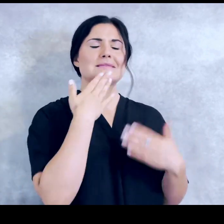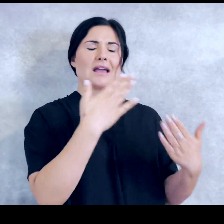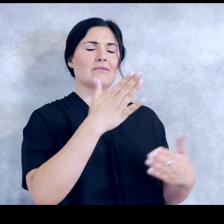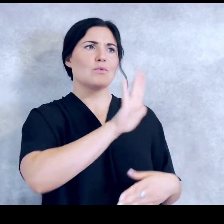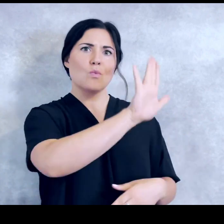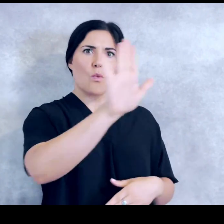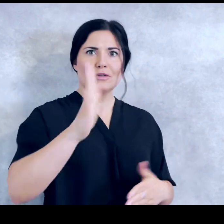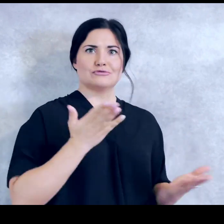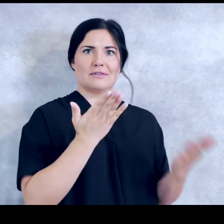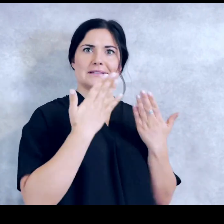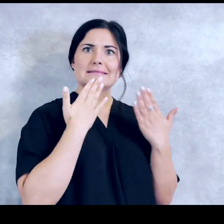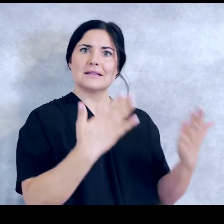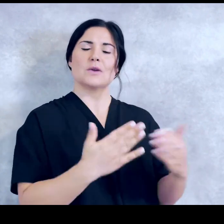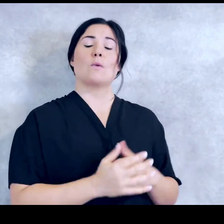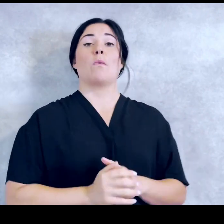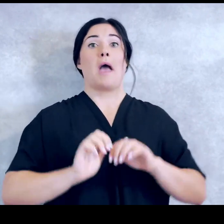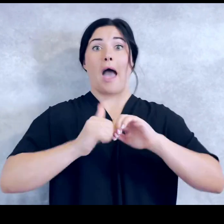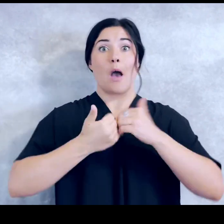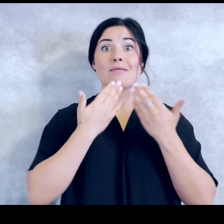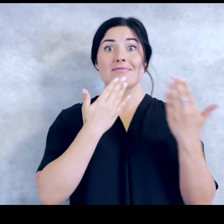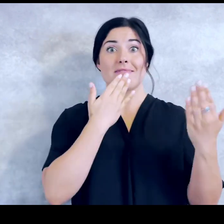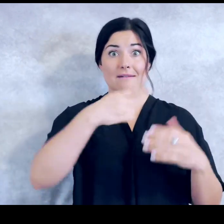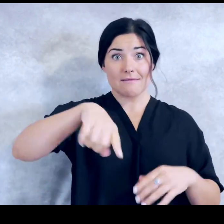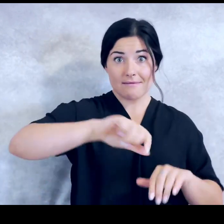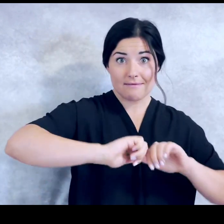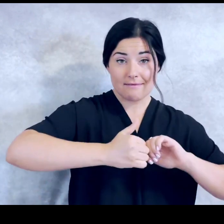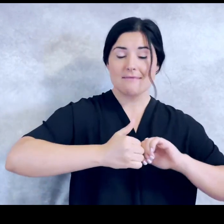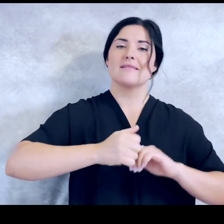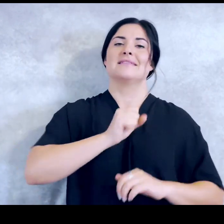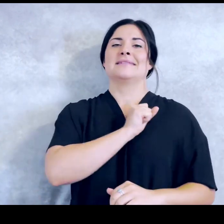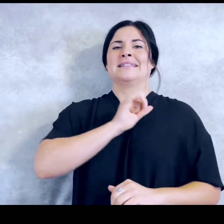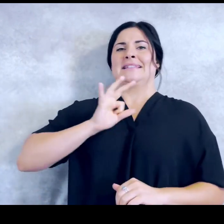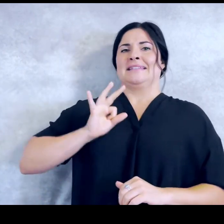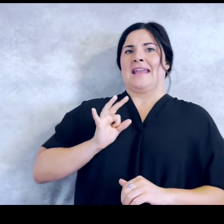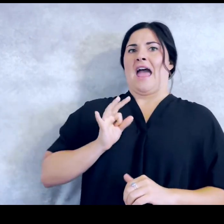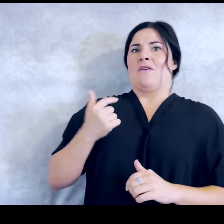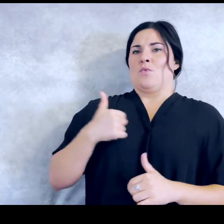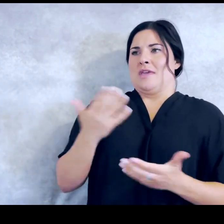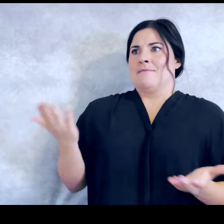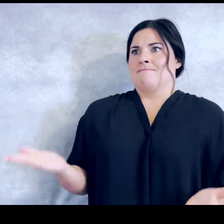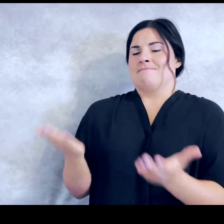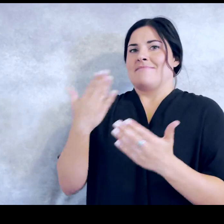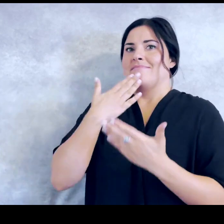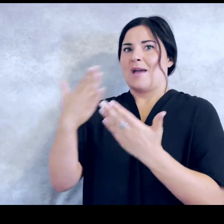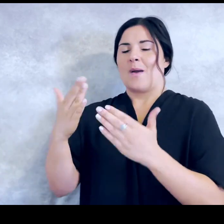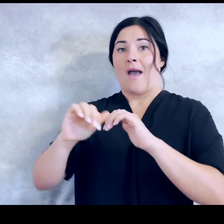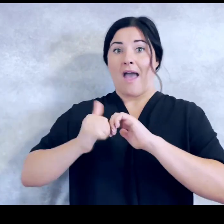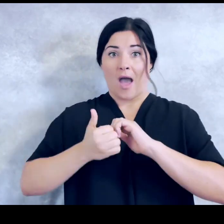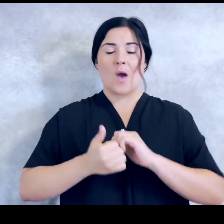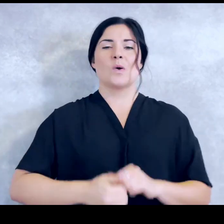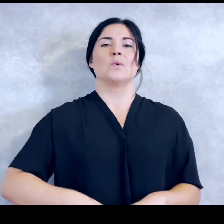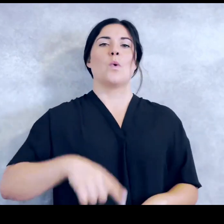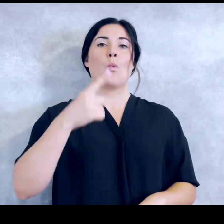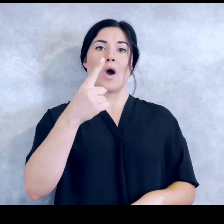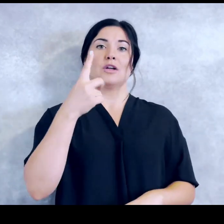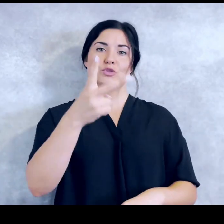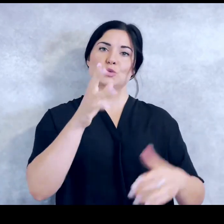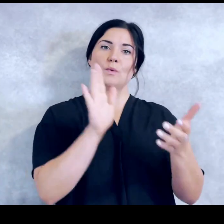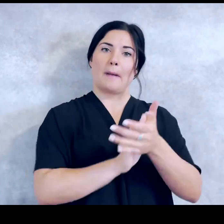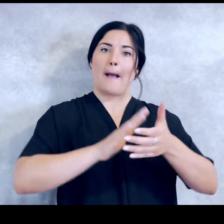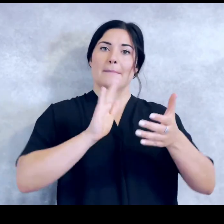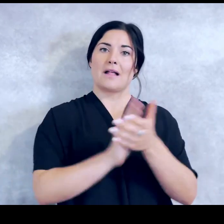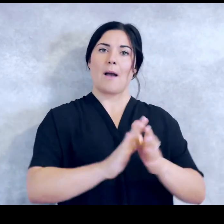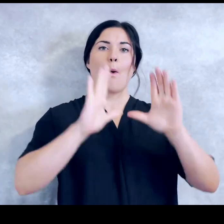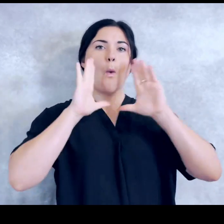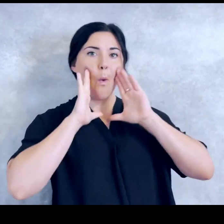service. In fact, here's how I really want to thank them. I do this with our staff. I want to give them two claps and a Ric Flair woo, okay? So you got to stand